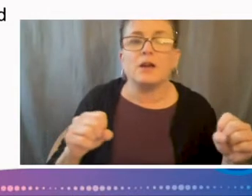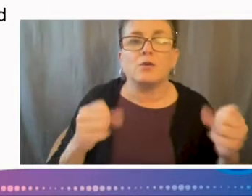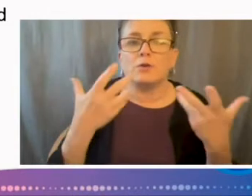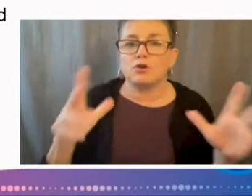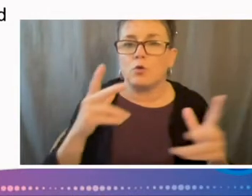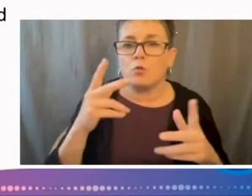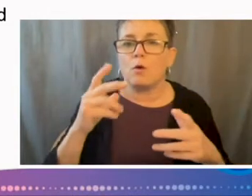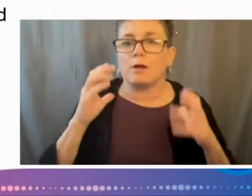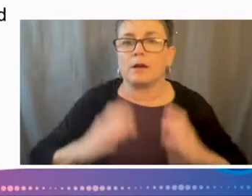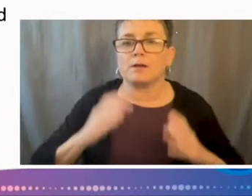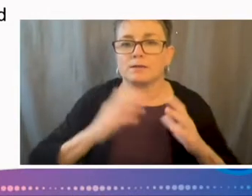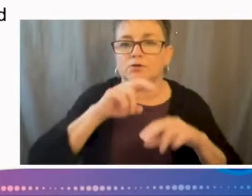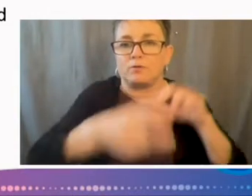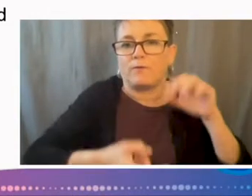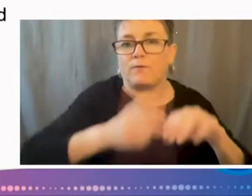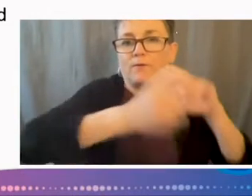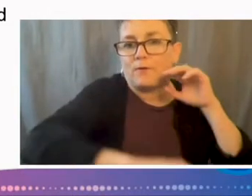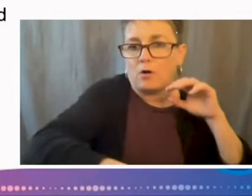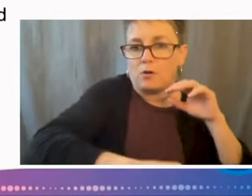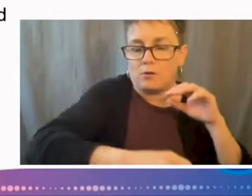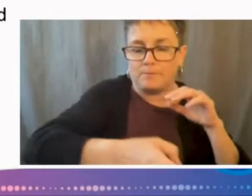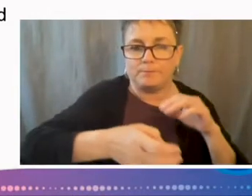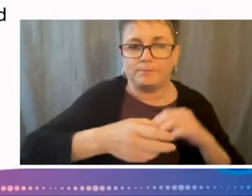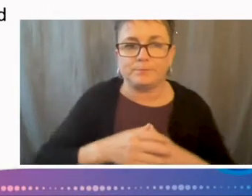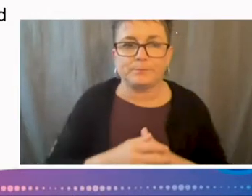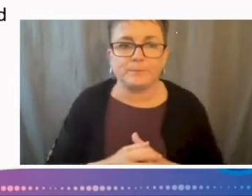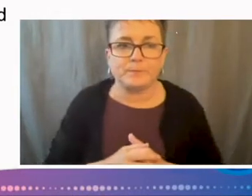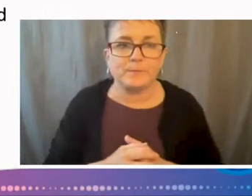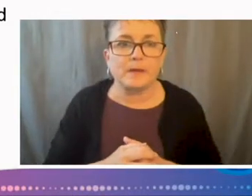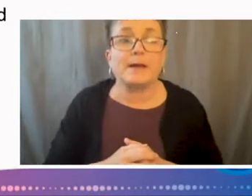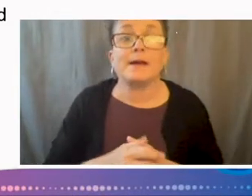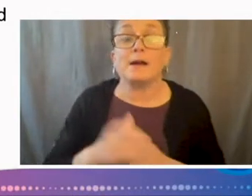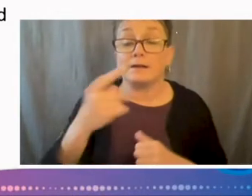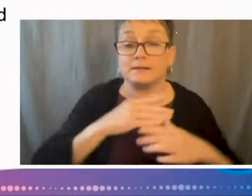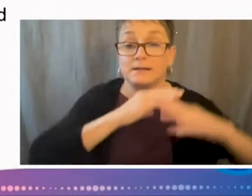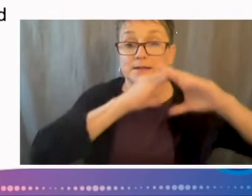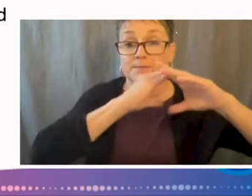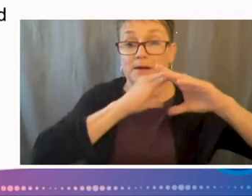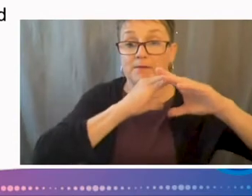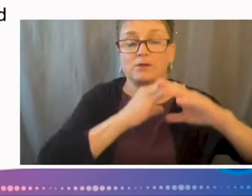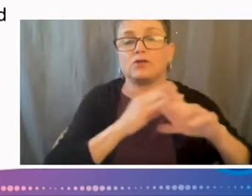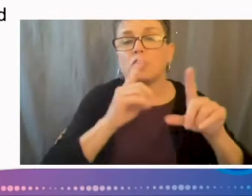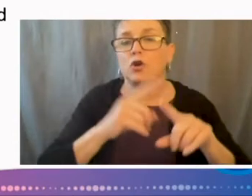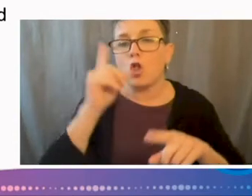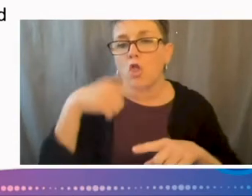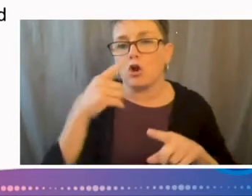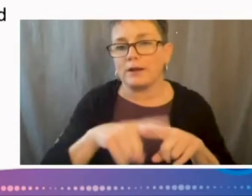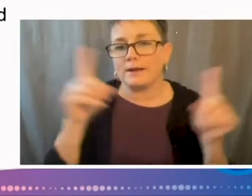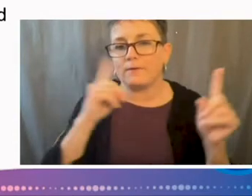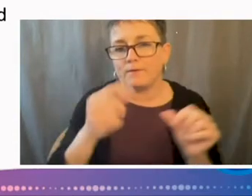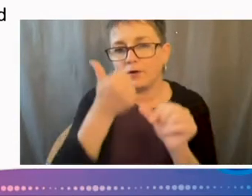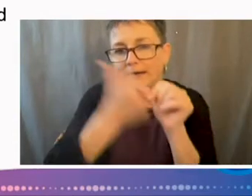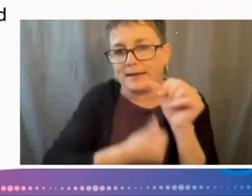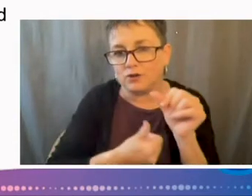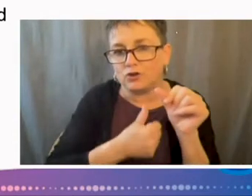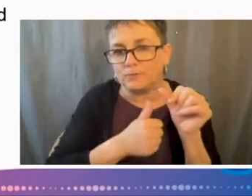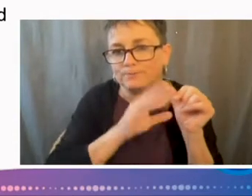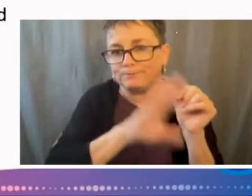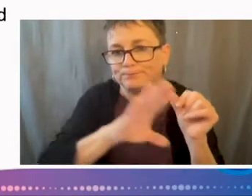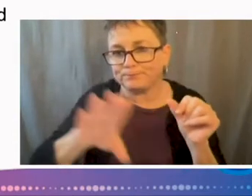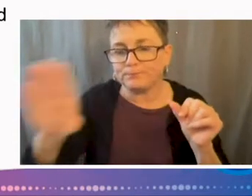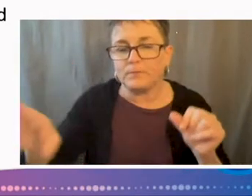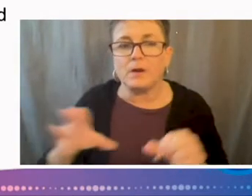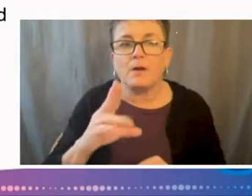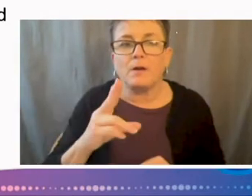between coupled light rail vehicles. These barriers differ on each of our light rail lines. On the Hudson Bergen light